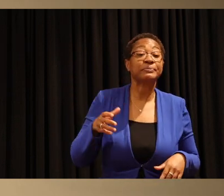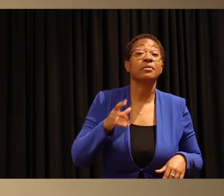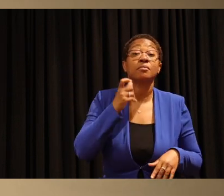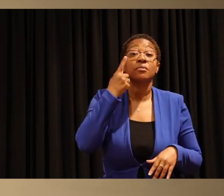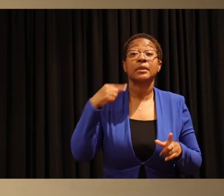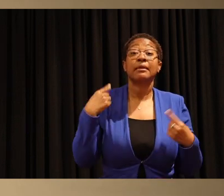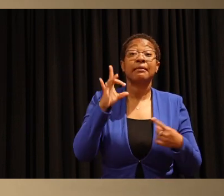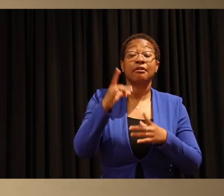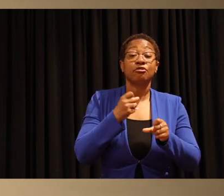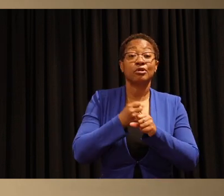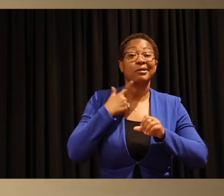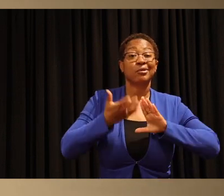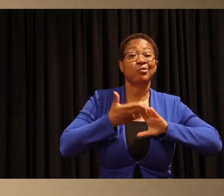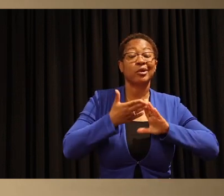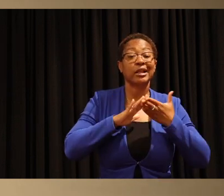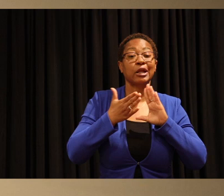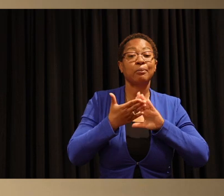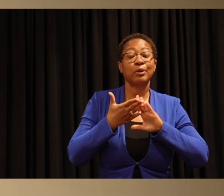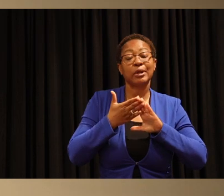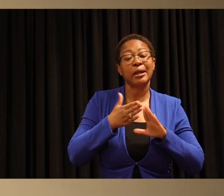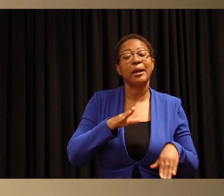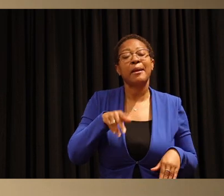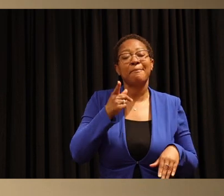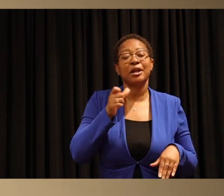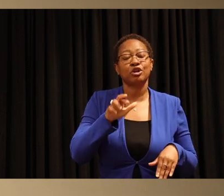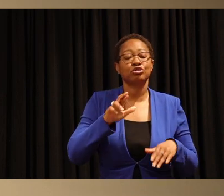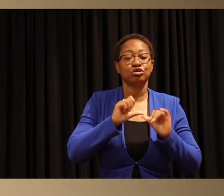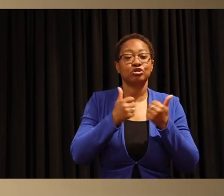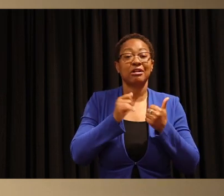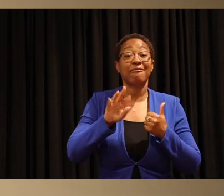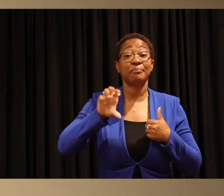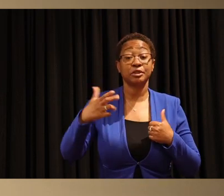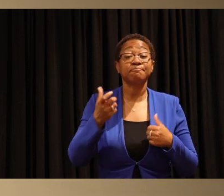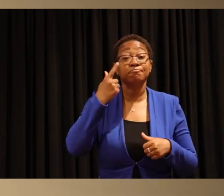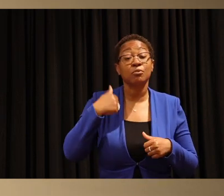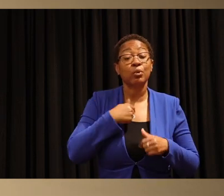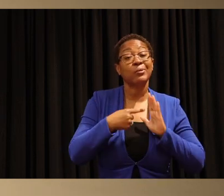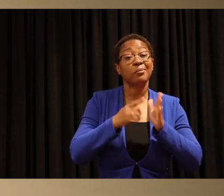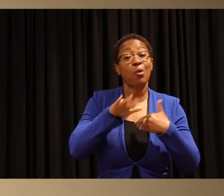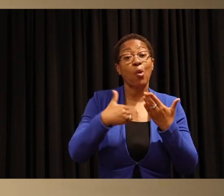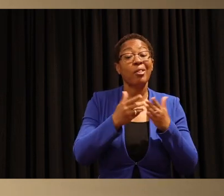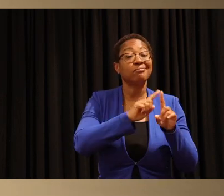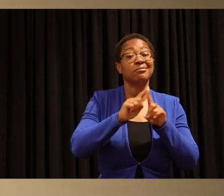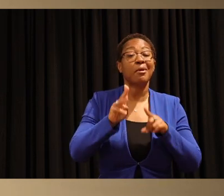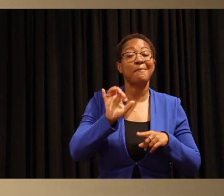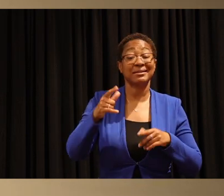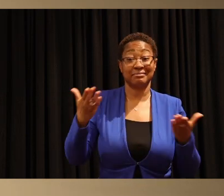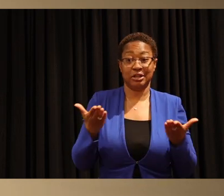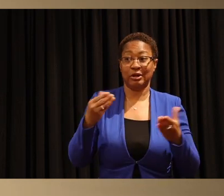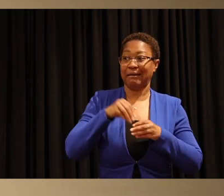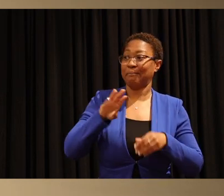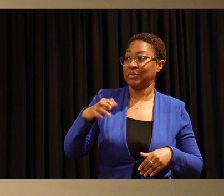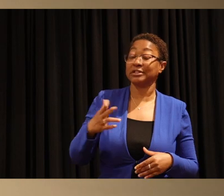But the last 8 years I've been running the Community Bankers Association of Michigan. We represent all the banks in the state of Michigan. So these